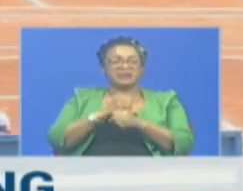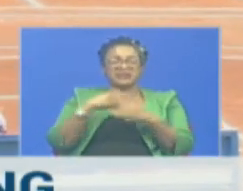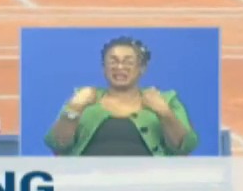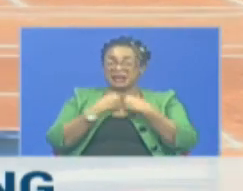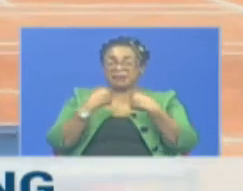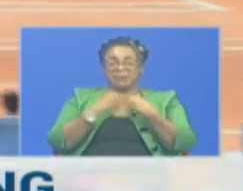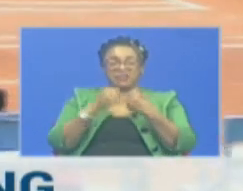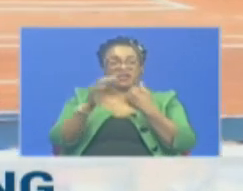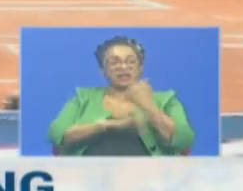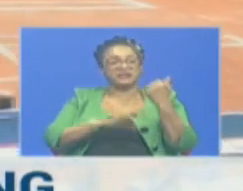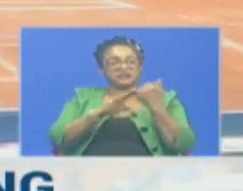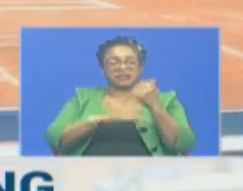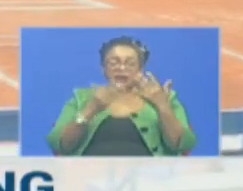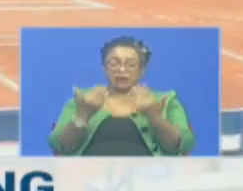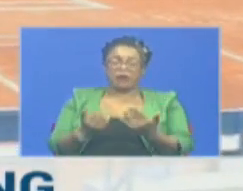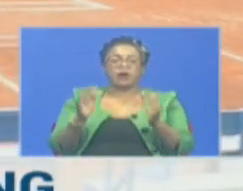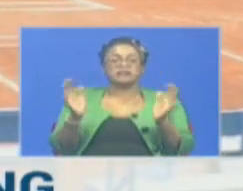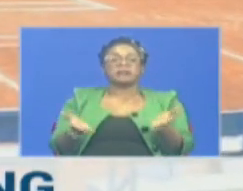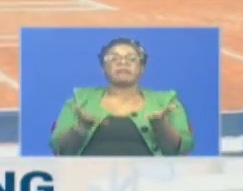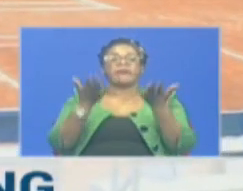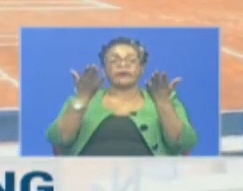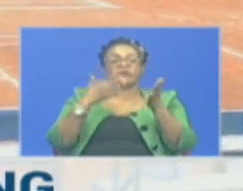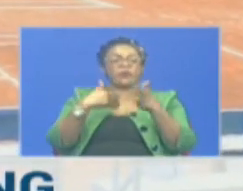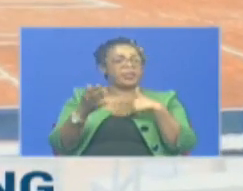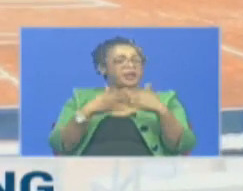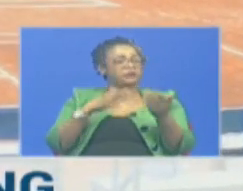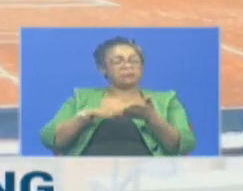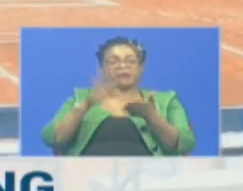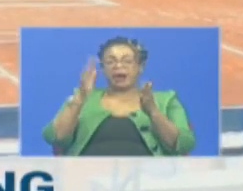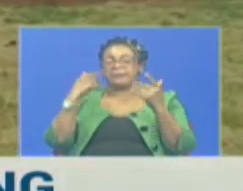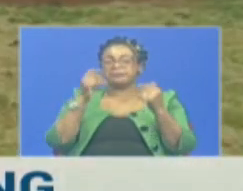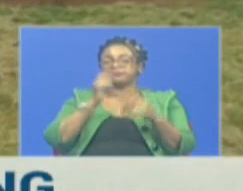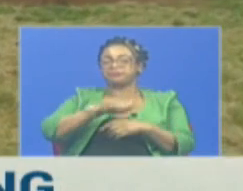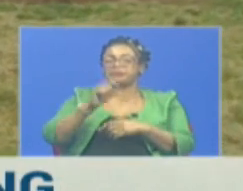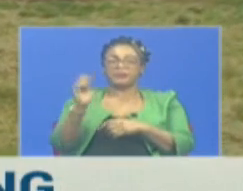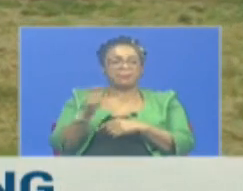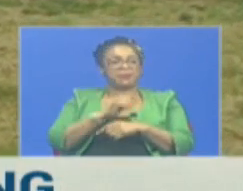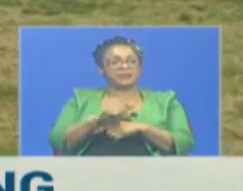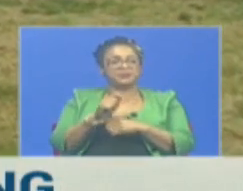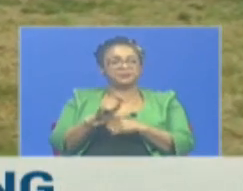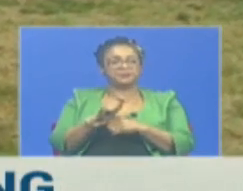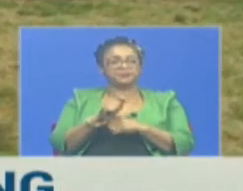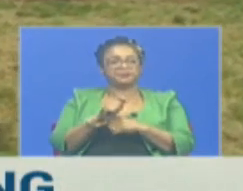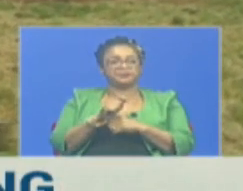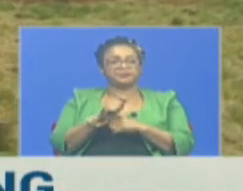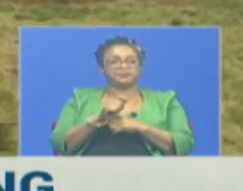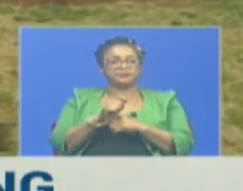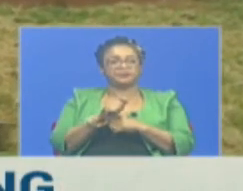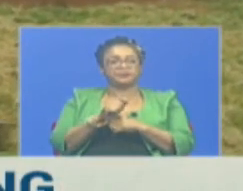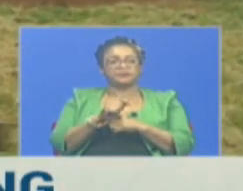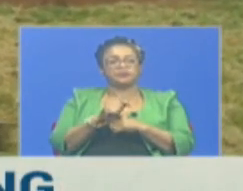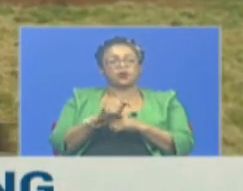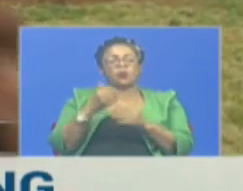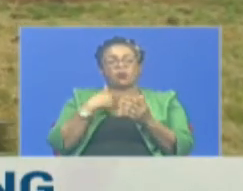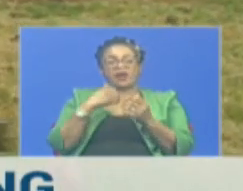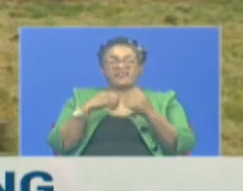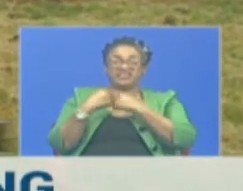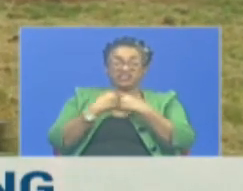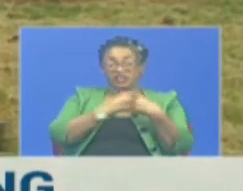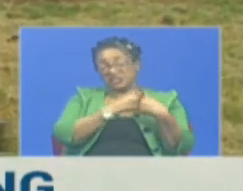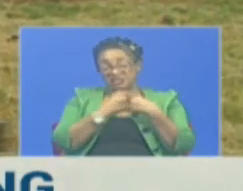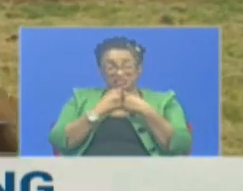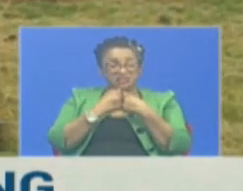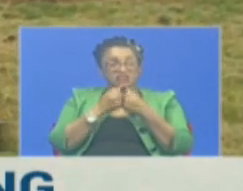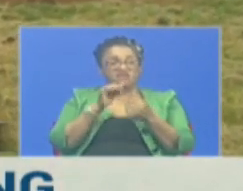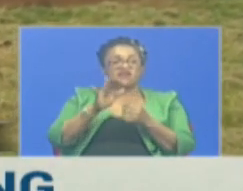ways to adapt and improve the sport without match play. So we've got coaches doing challenges for their students online and posting it